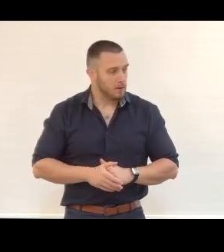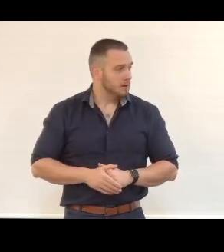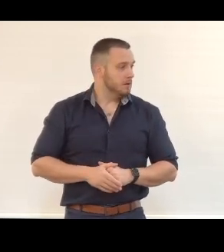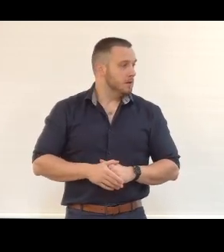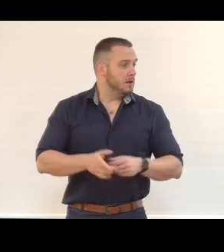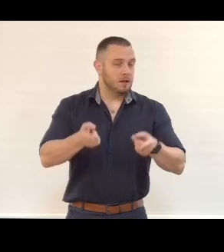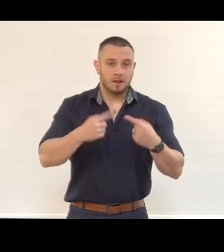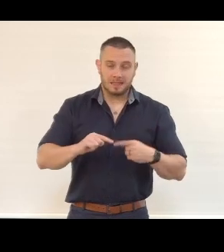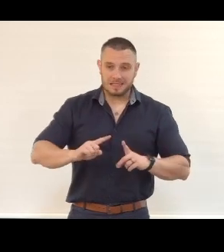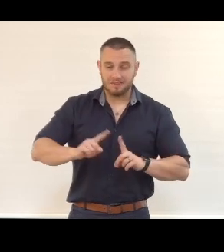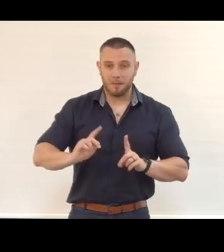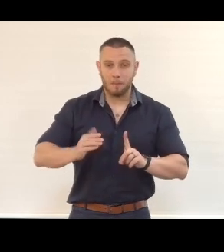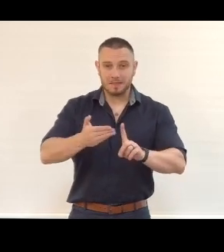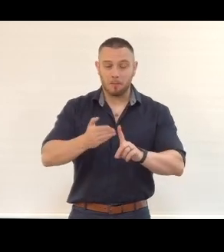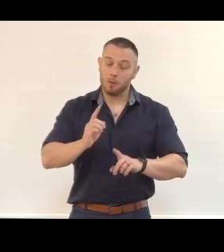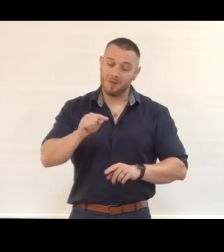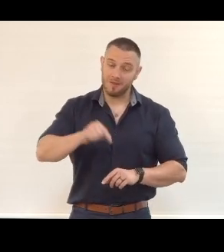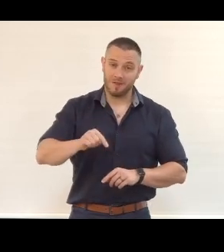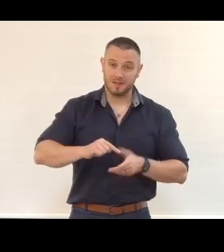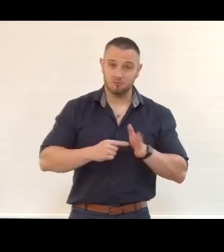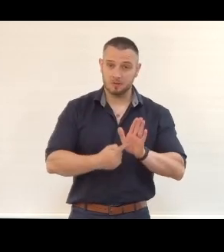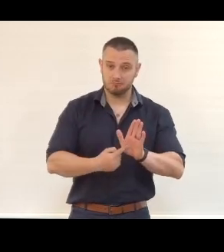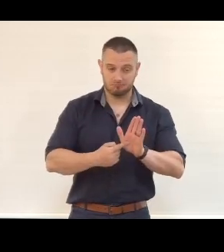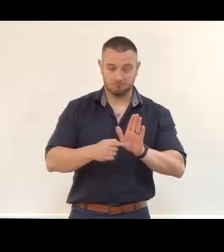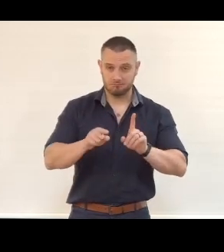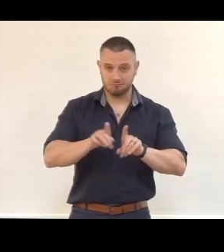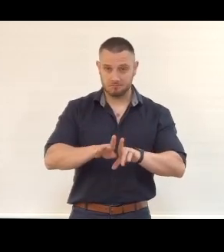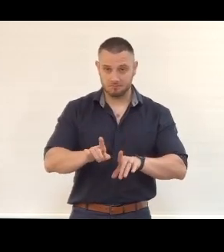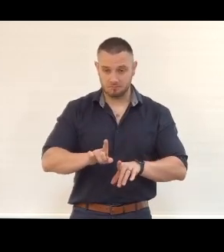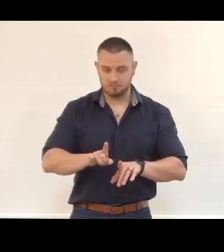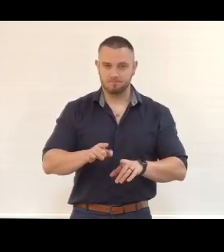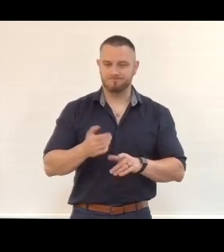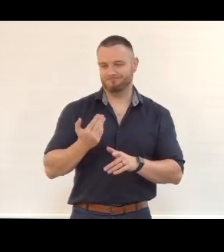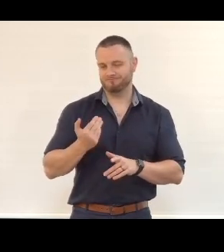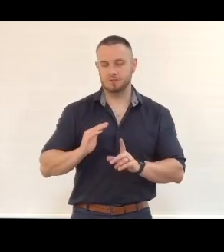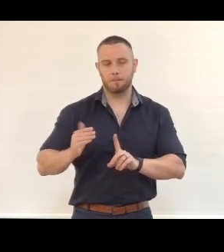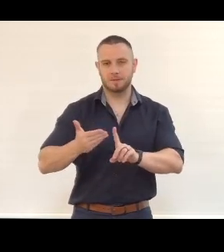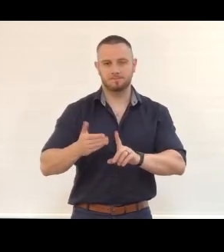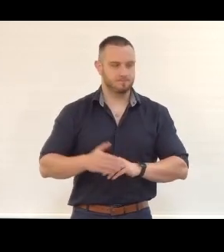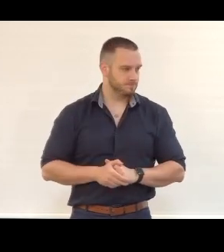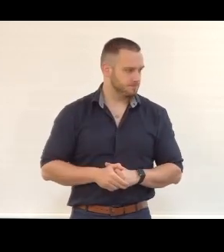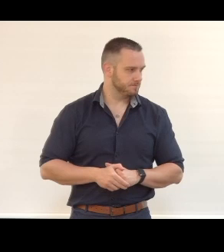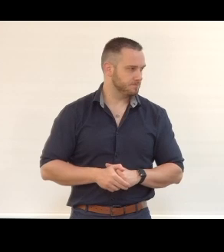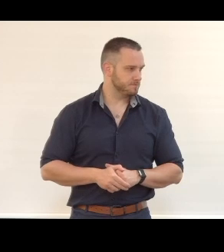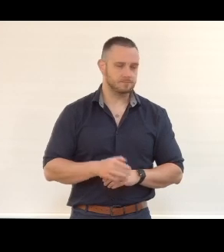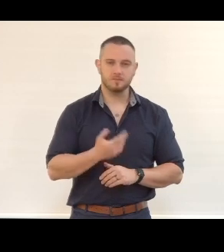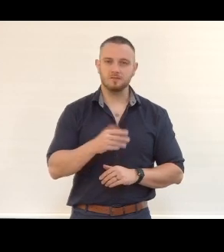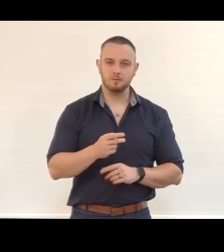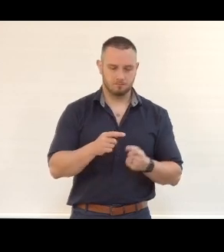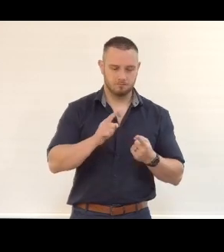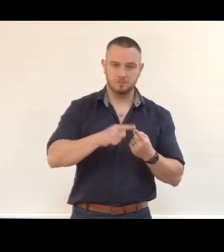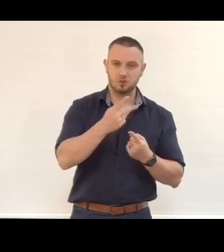then about the missions, but this presentation is focused on the most recent missions, so the missions of 2023 and the missions